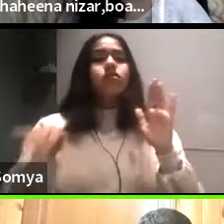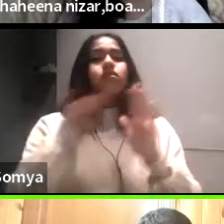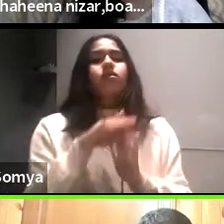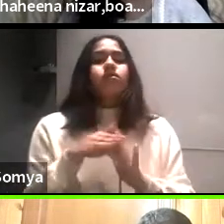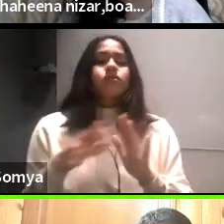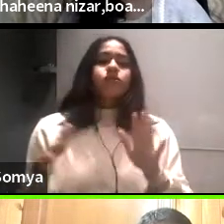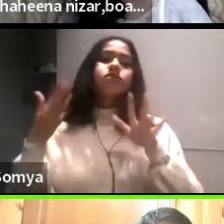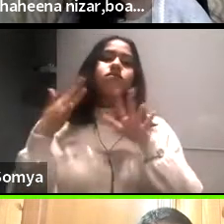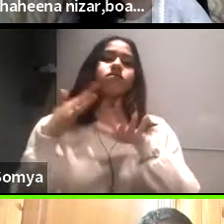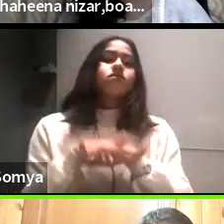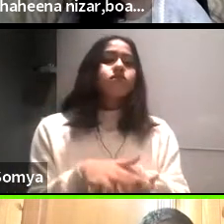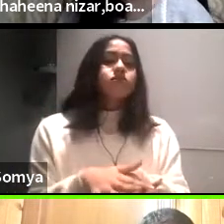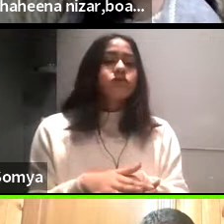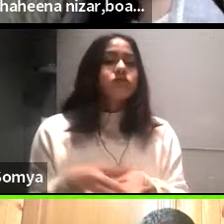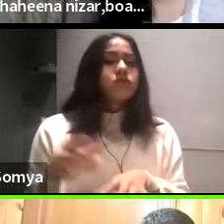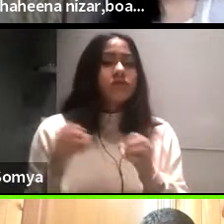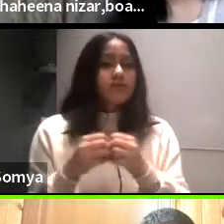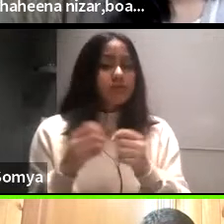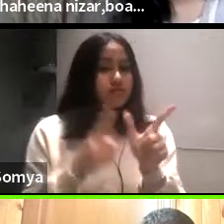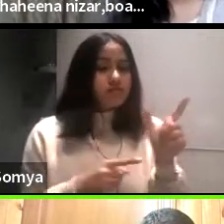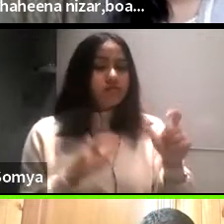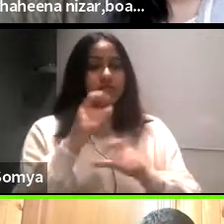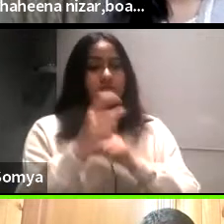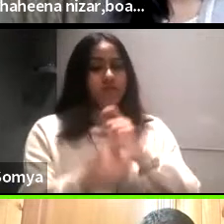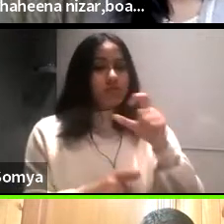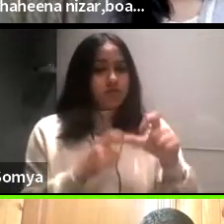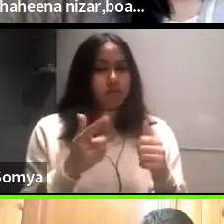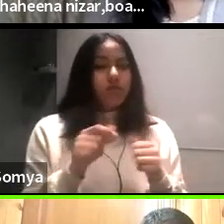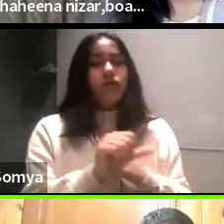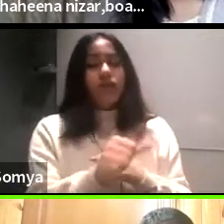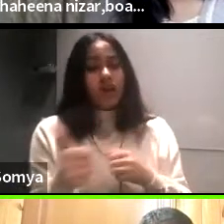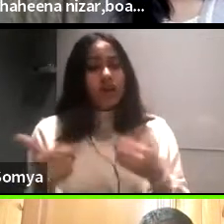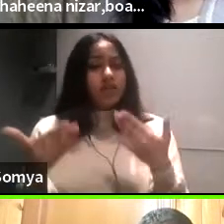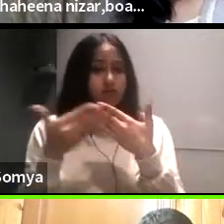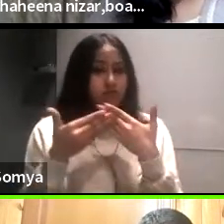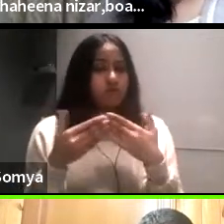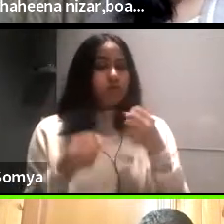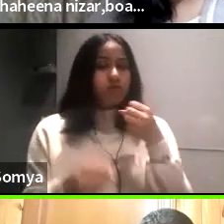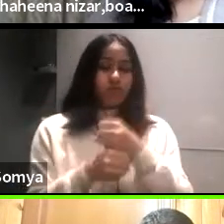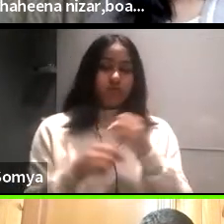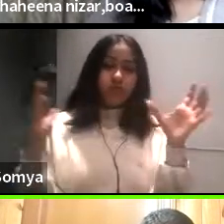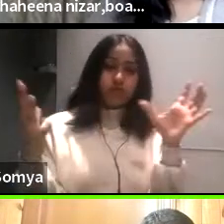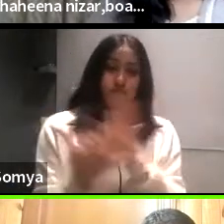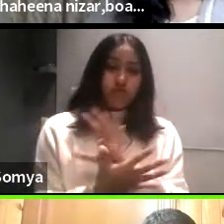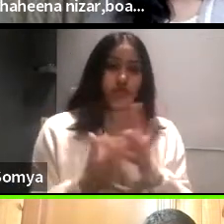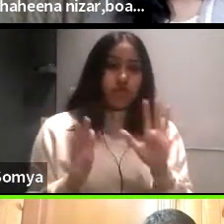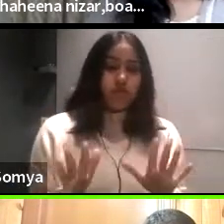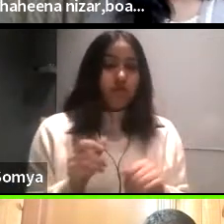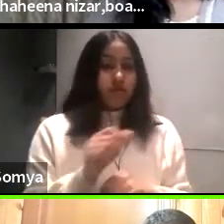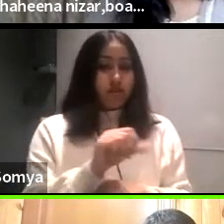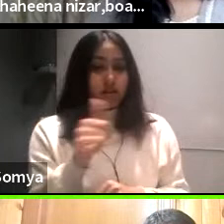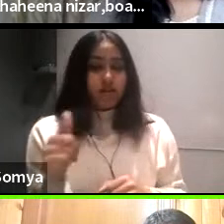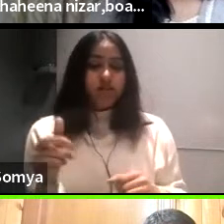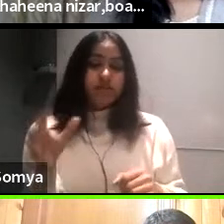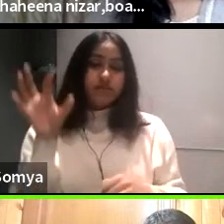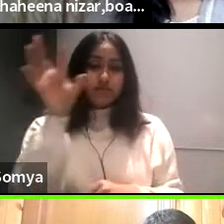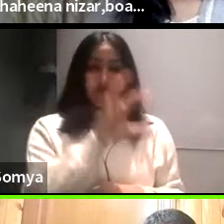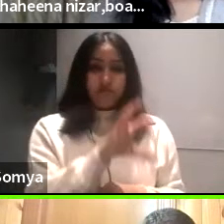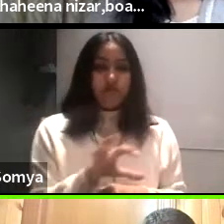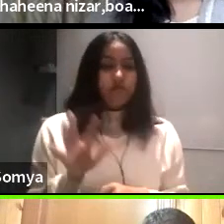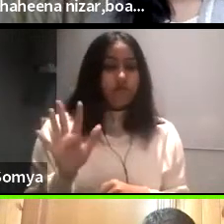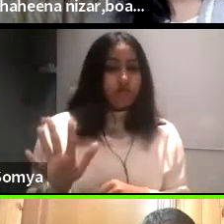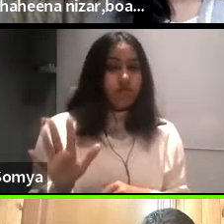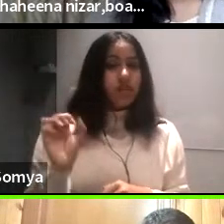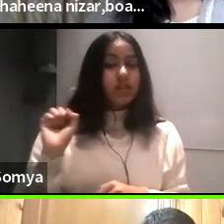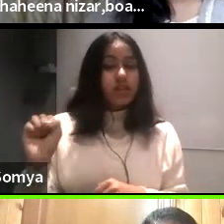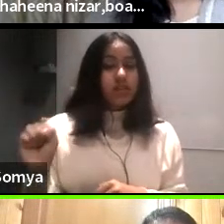inclusion by corporates or other institutions globally? What are other countries doing to protect